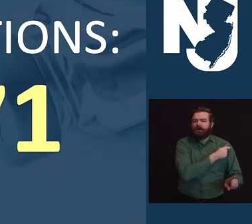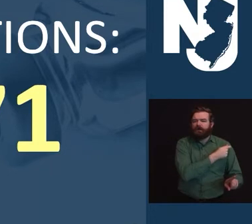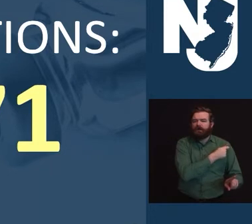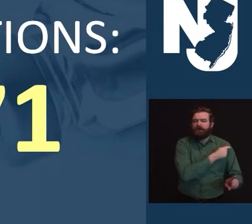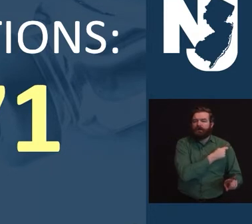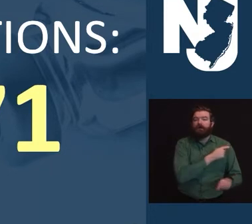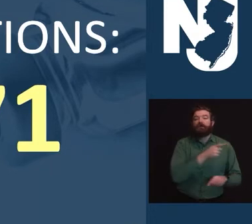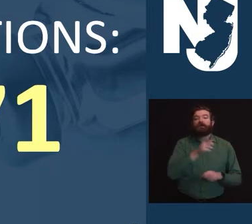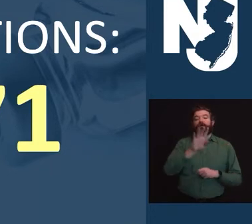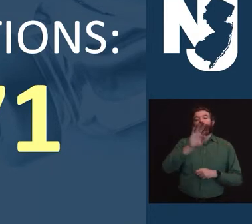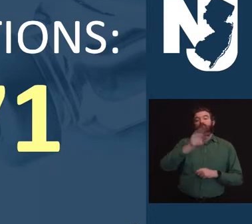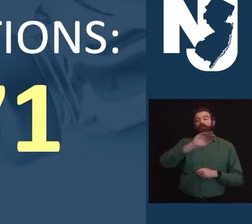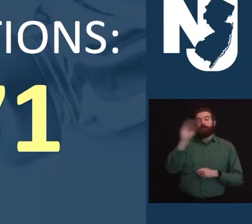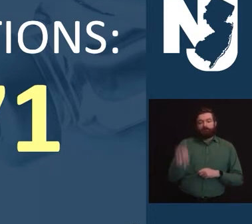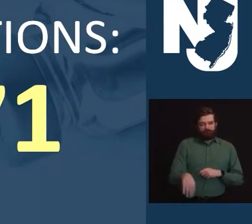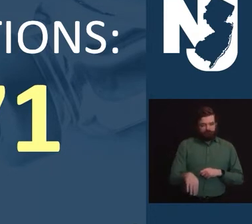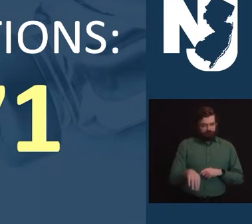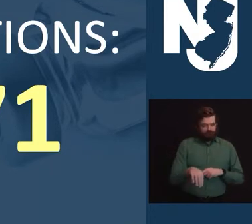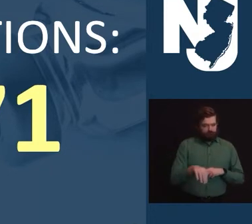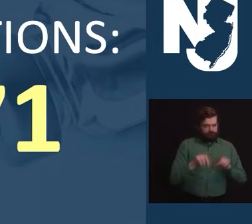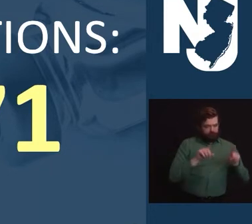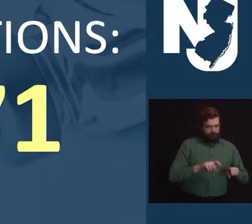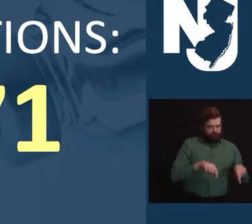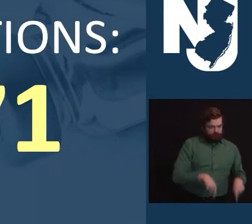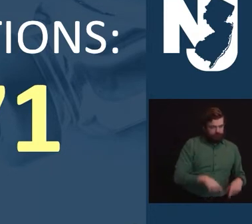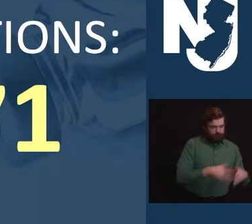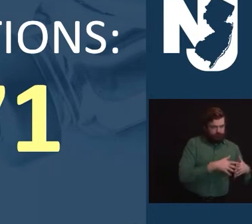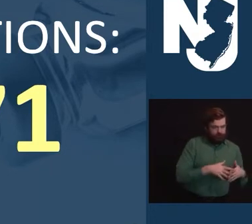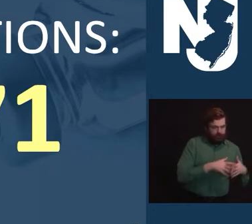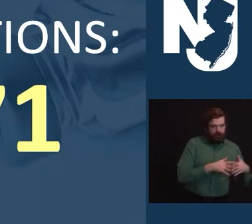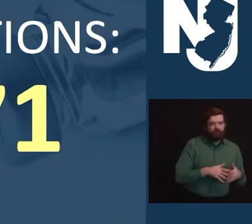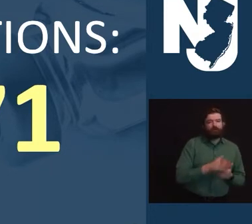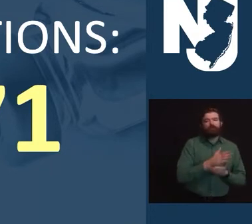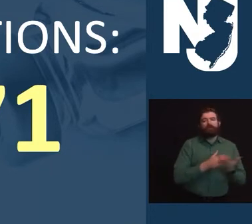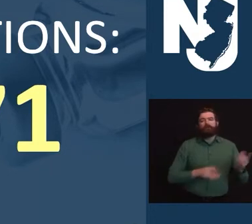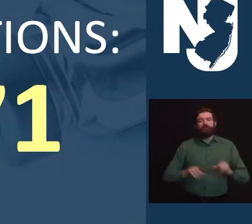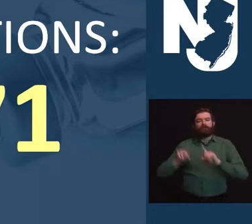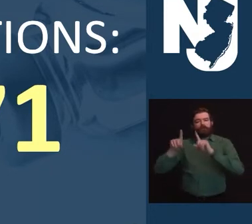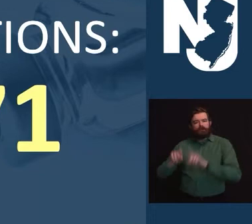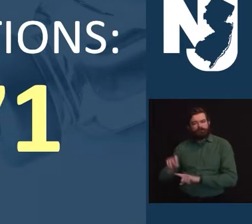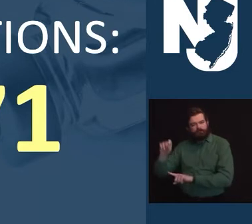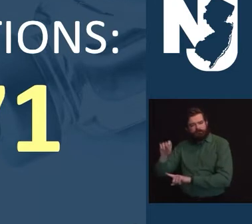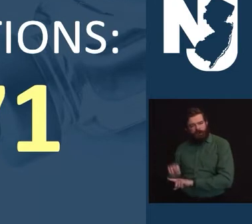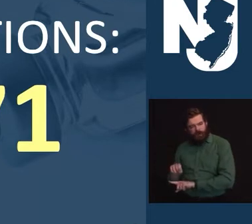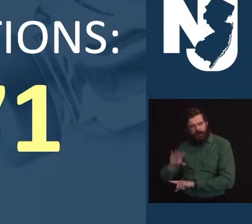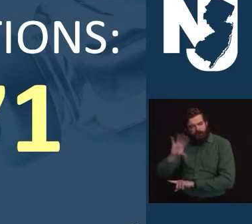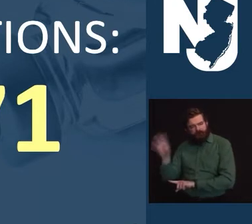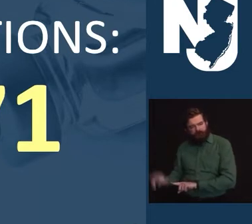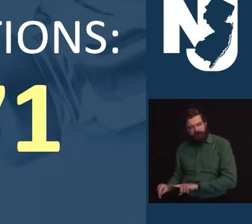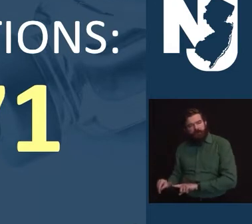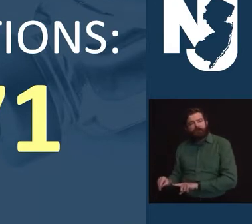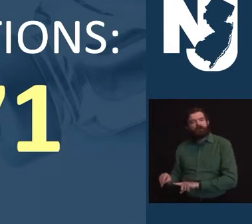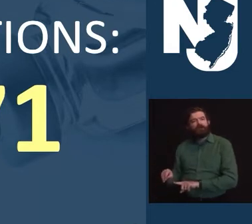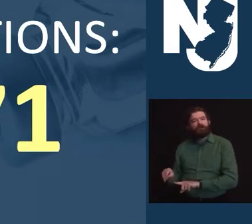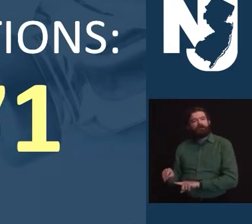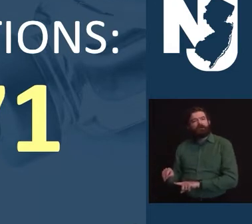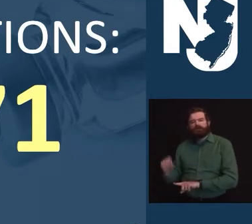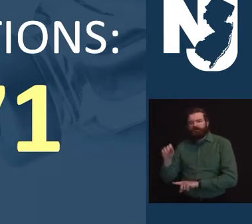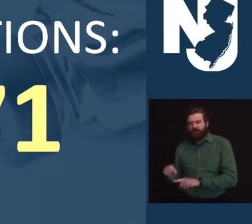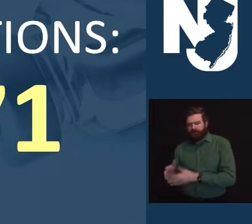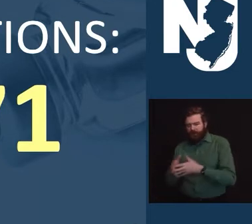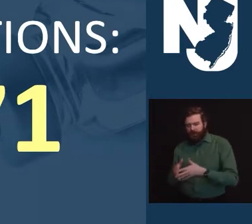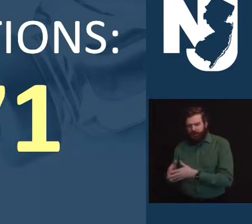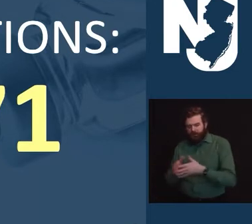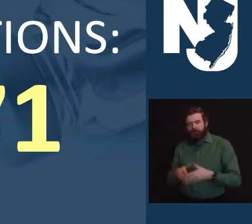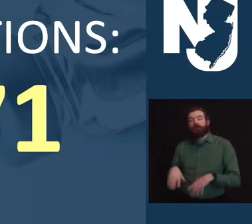largely Brazil, 20% South Africa. And so they went into the teeth of this virus at its peak